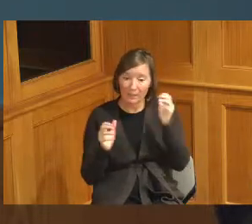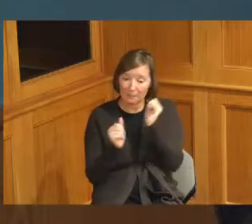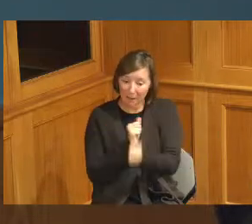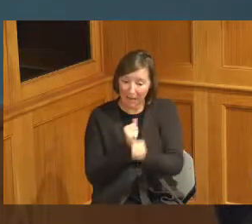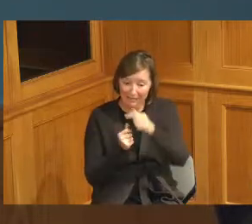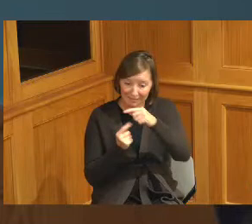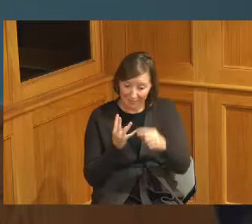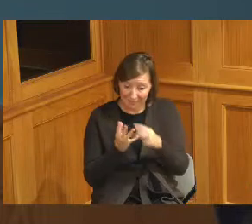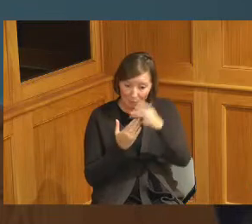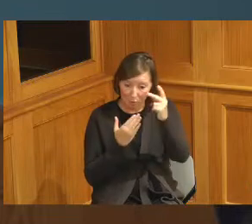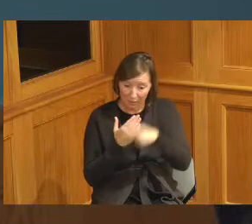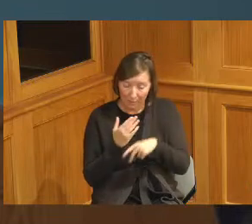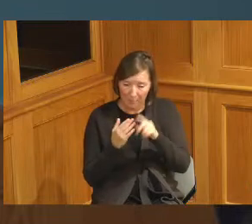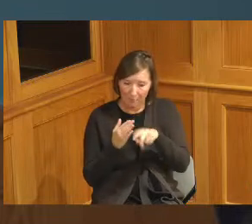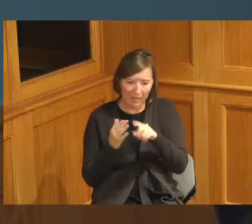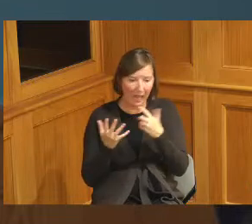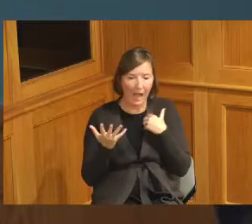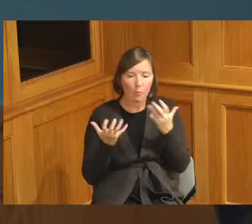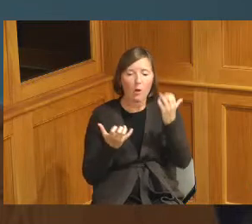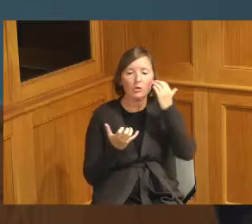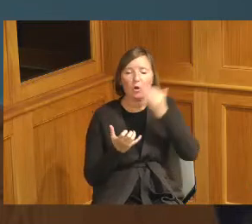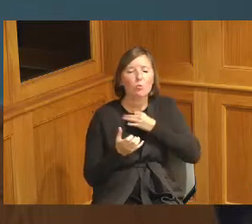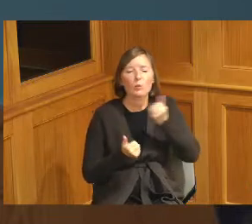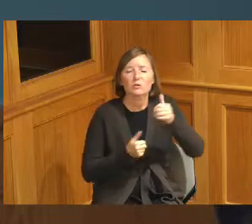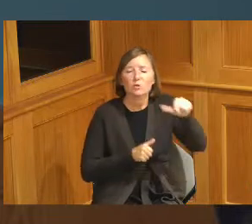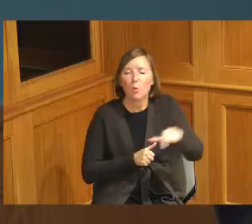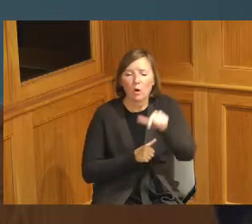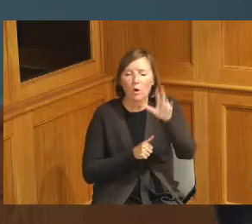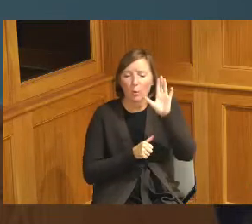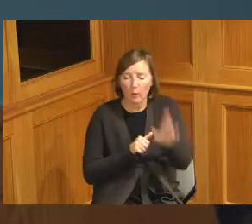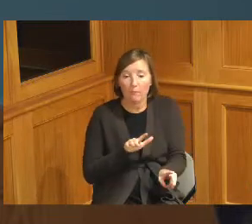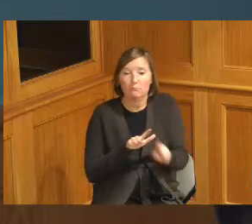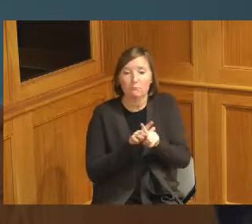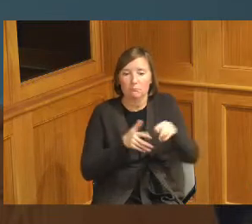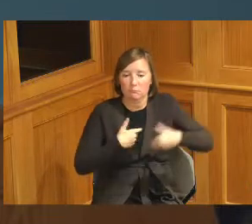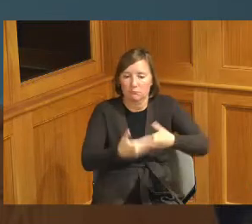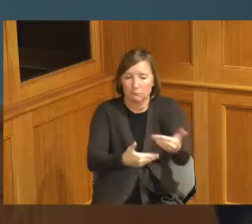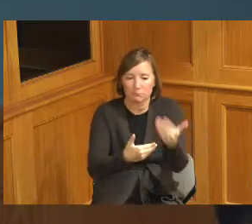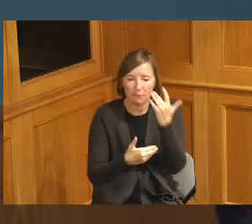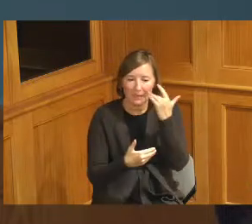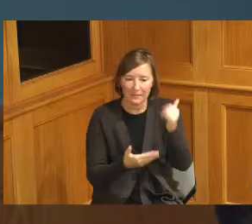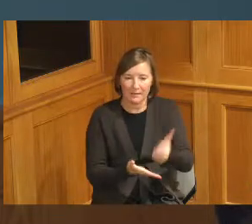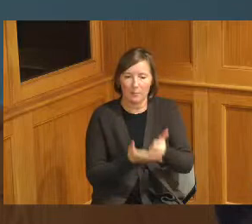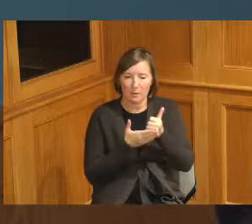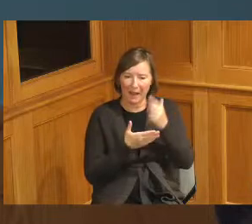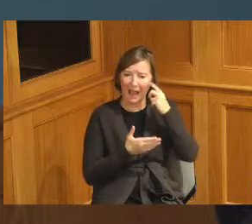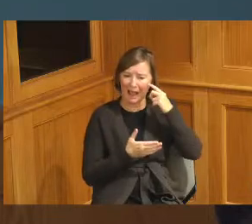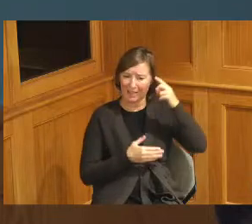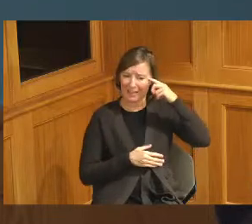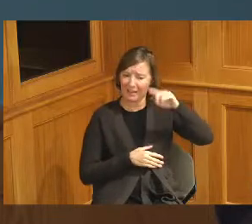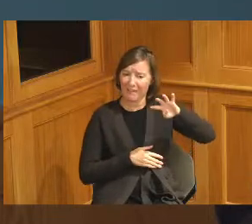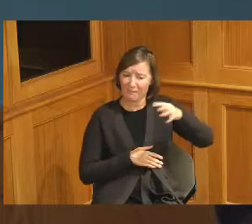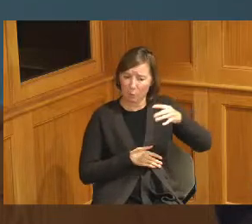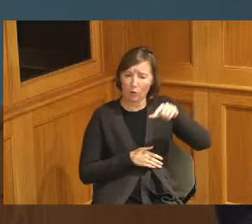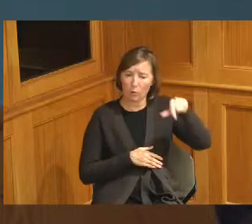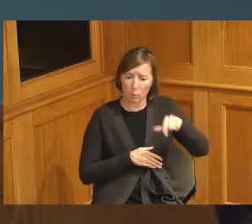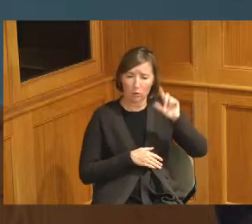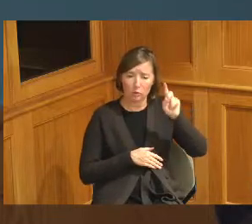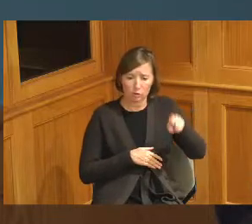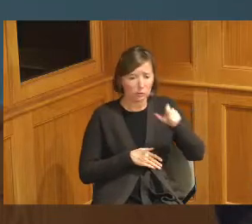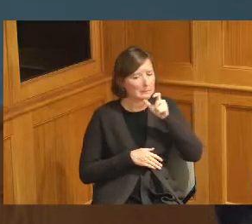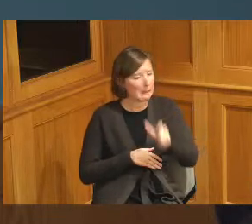like to see what quarter is it going to come in. Yeah. Because that would help me, because I think fourth quarter, we shouldn't really try to be implementing too